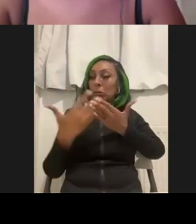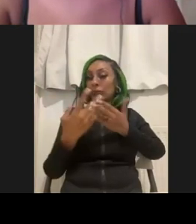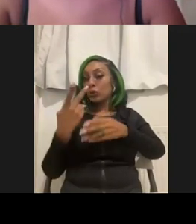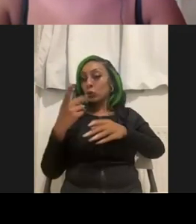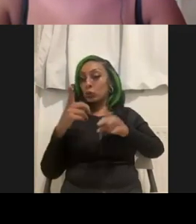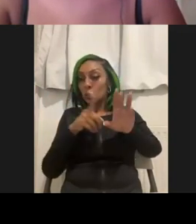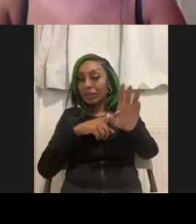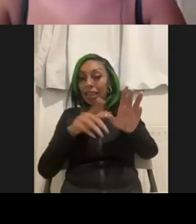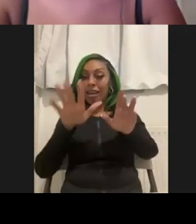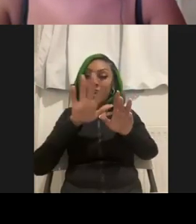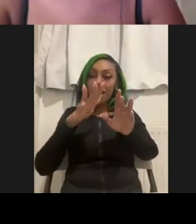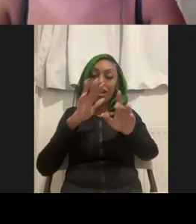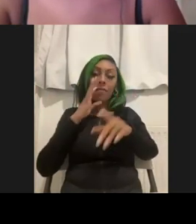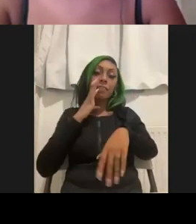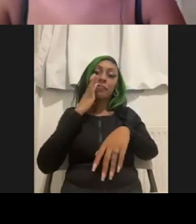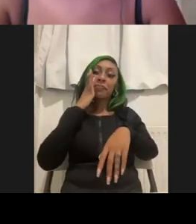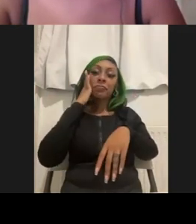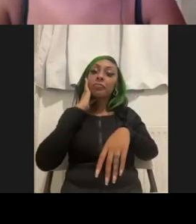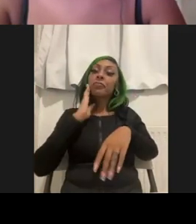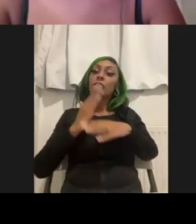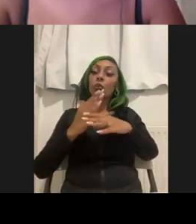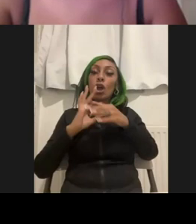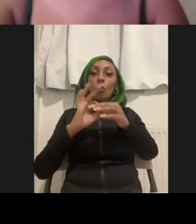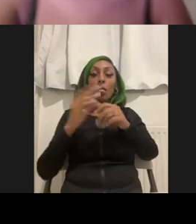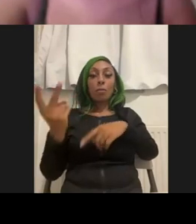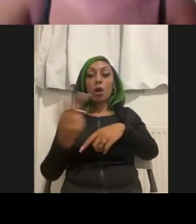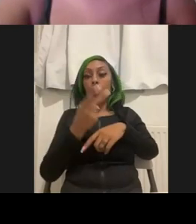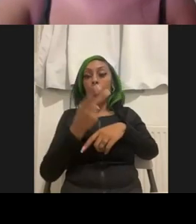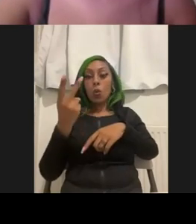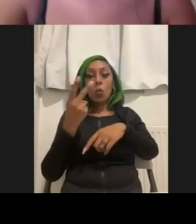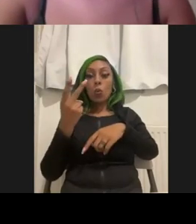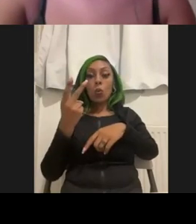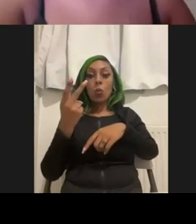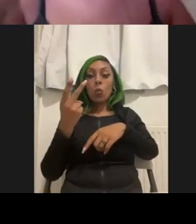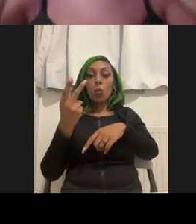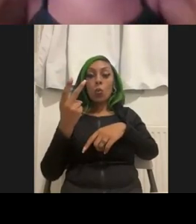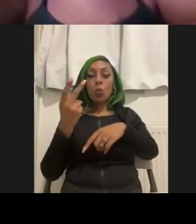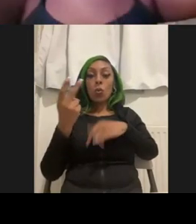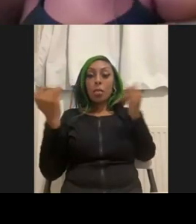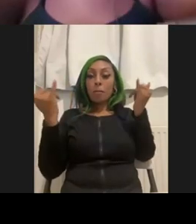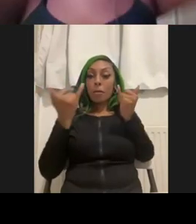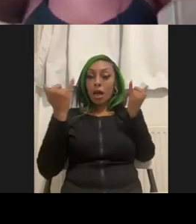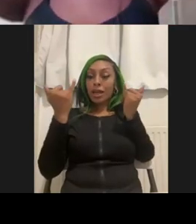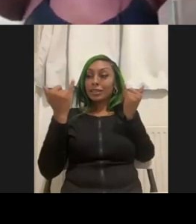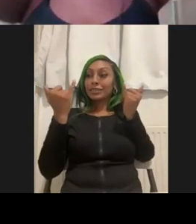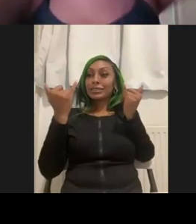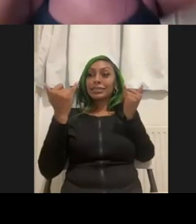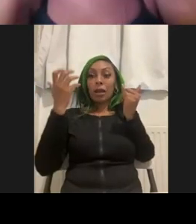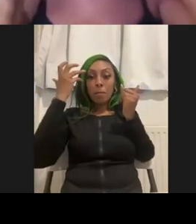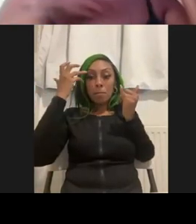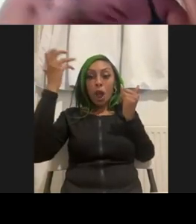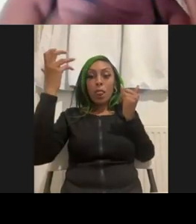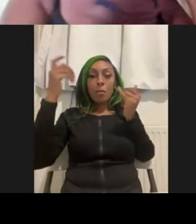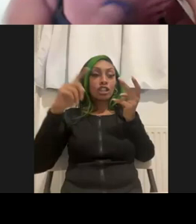2 years or so, working with both the all-party parliamentary group for creative diversity, but also working